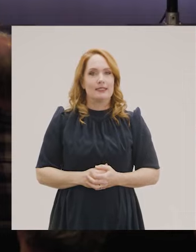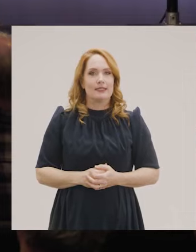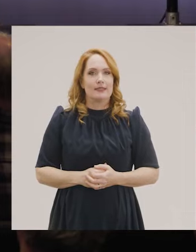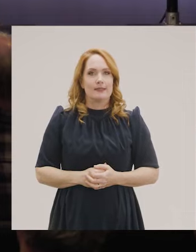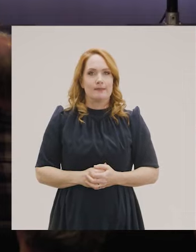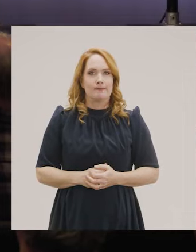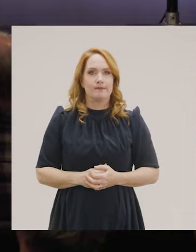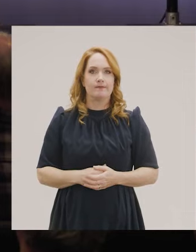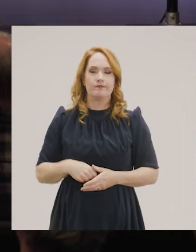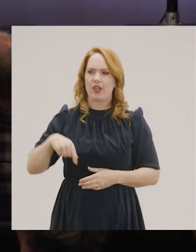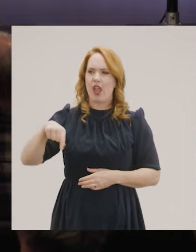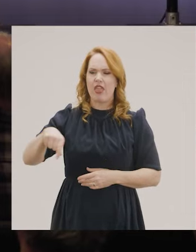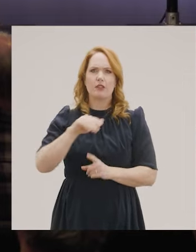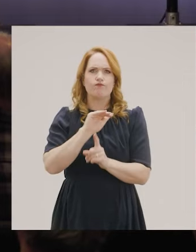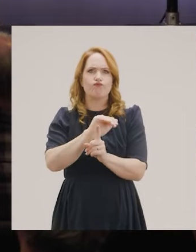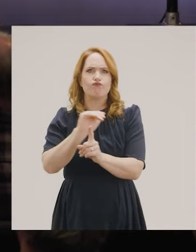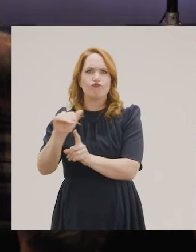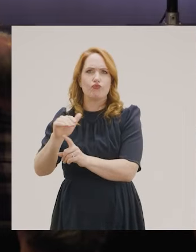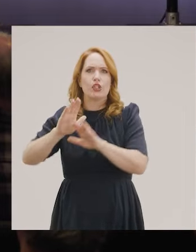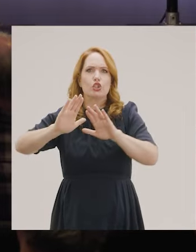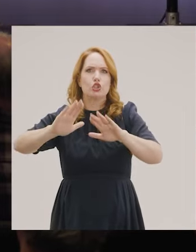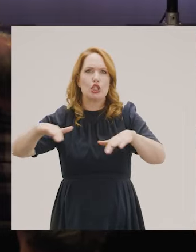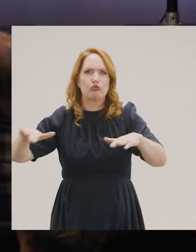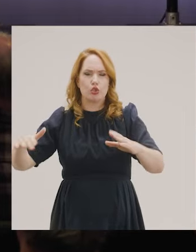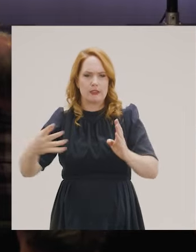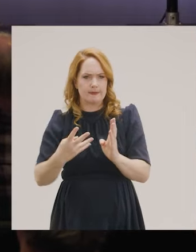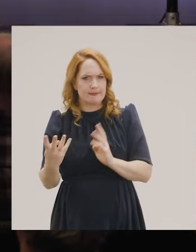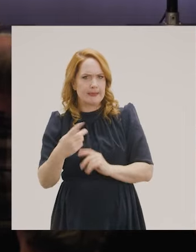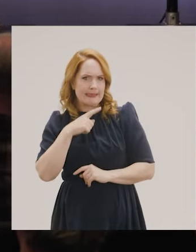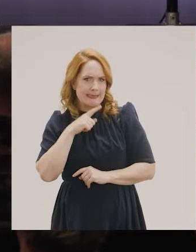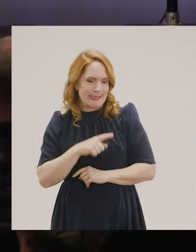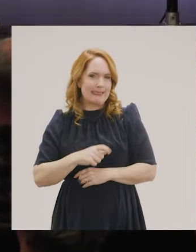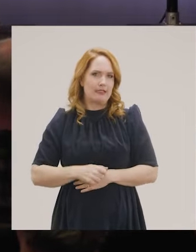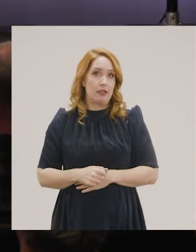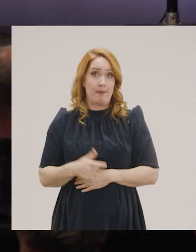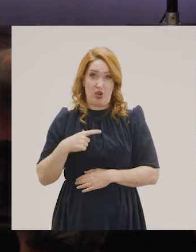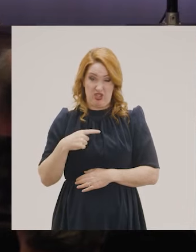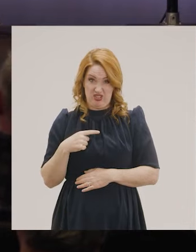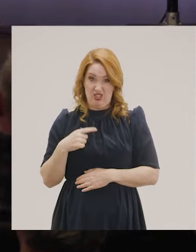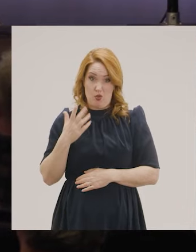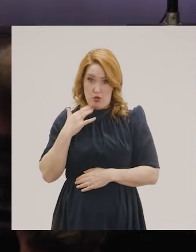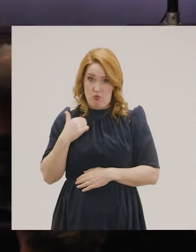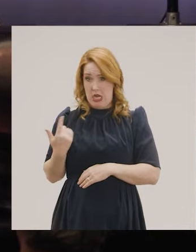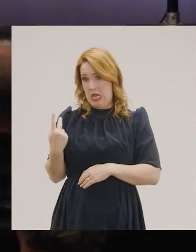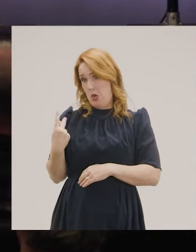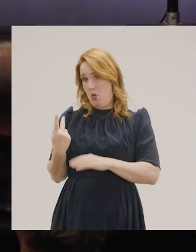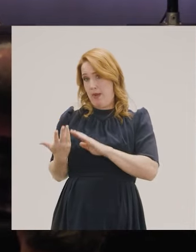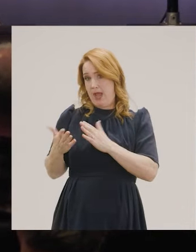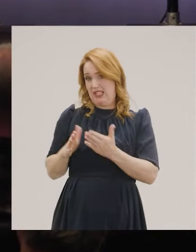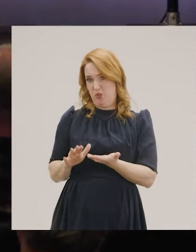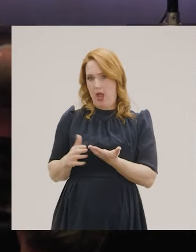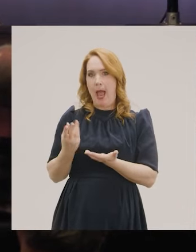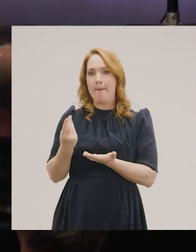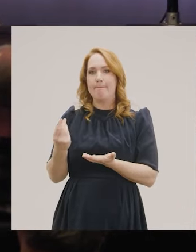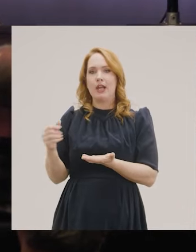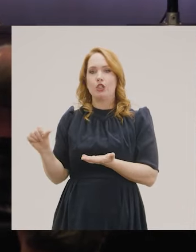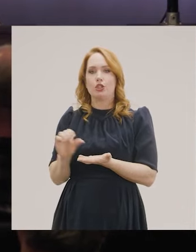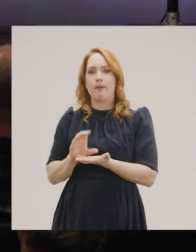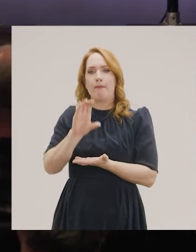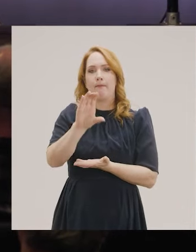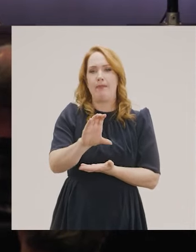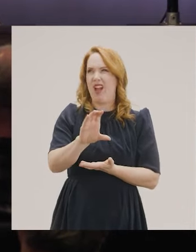family. Now, what they did is they gathered their children around and they said, look, this, you know, is potentially your inheritance here,